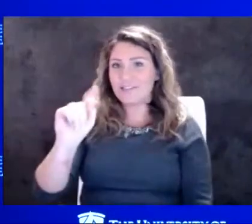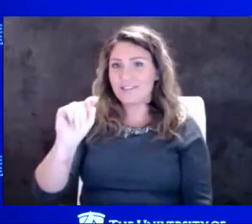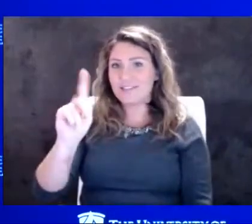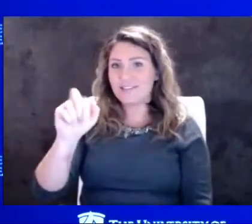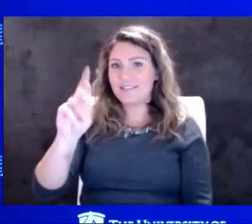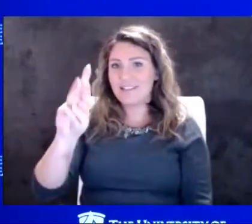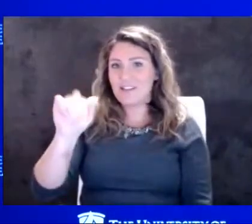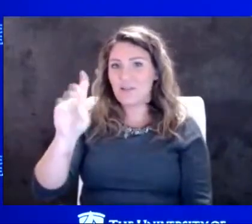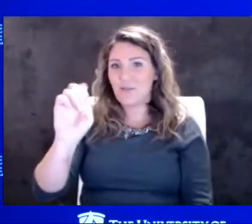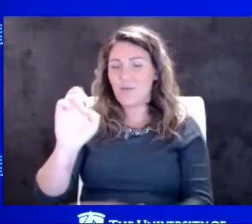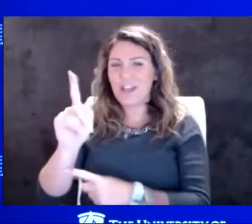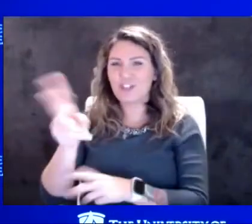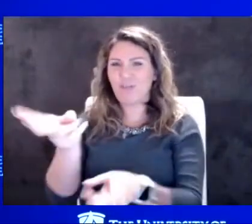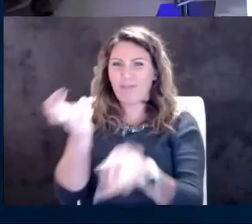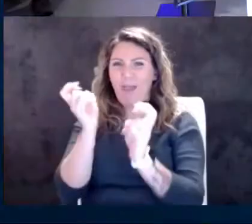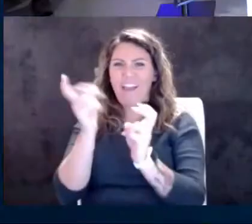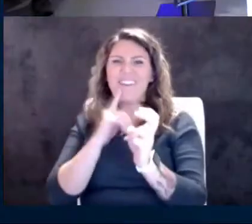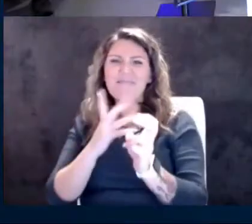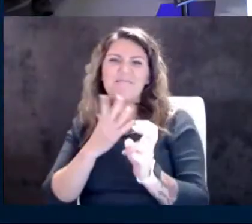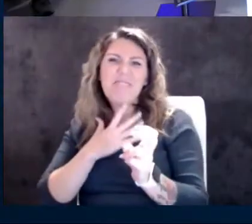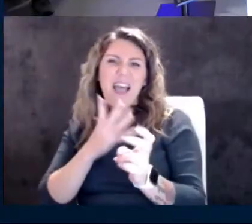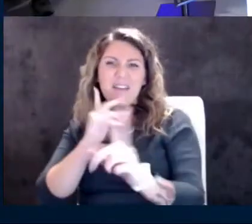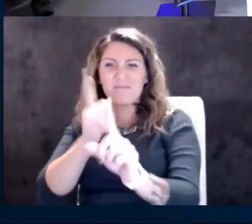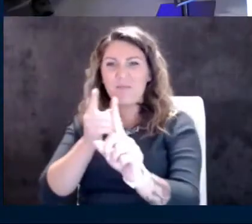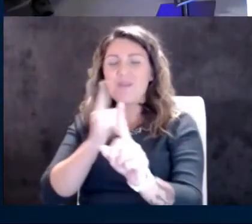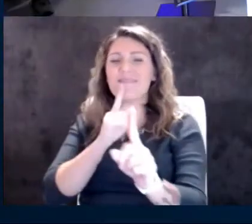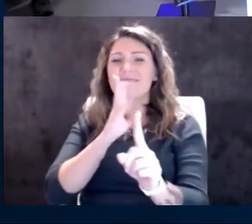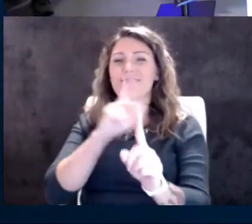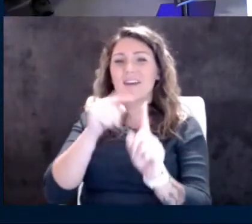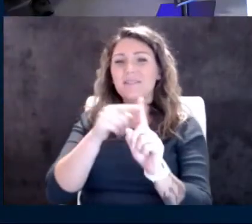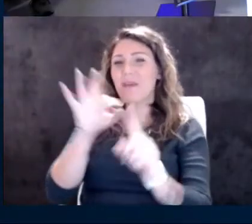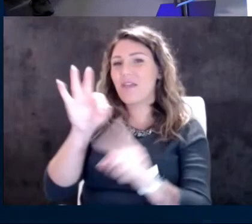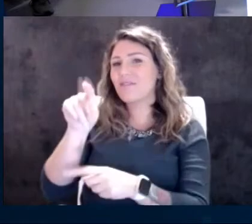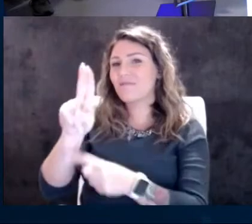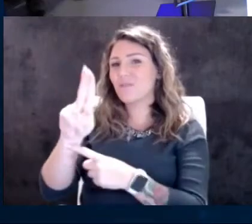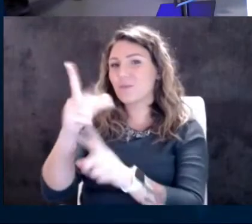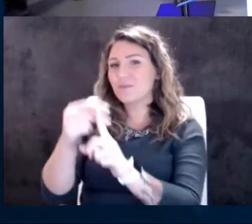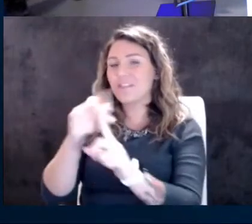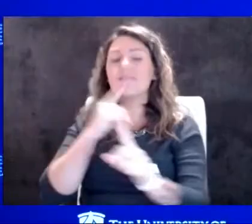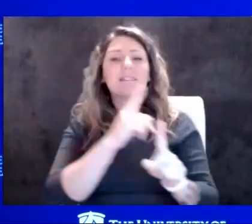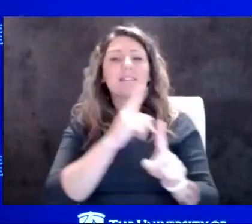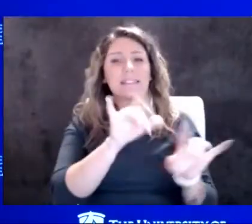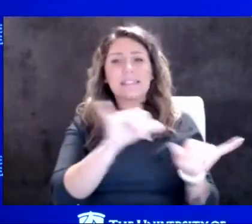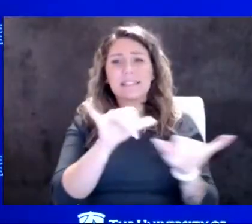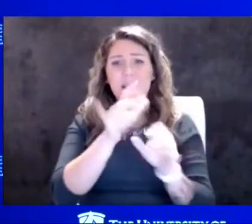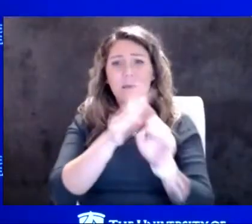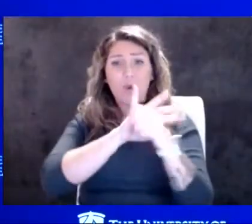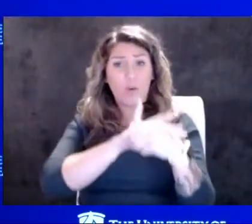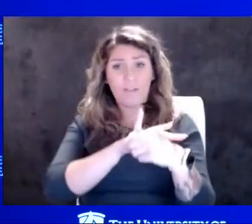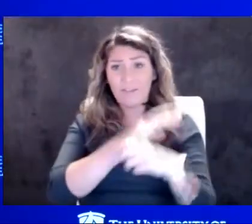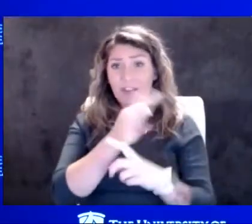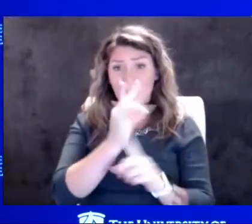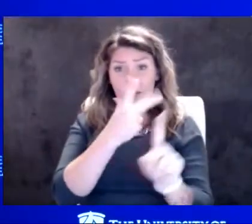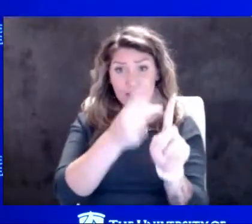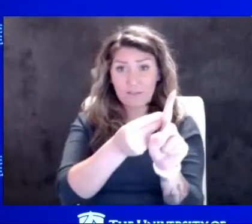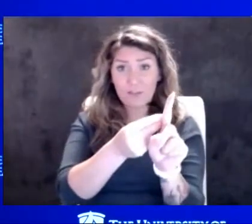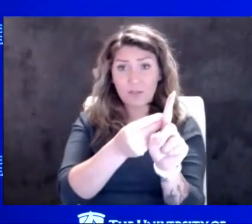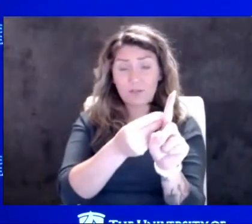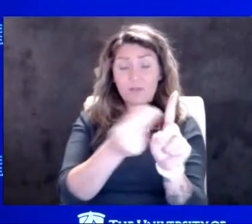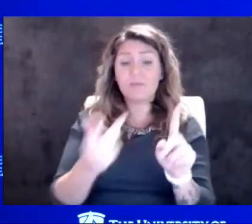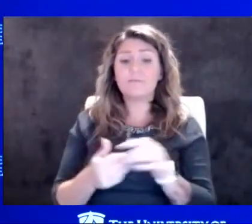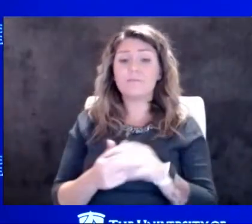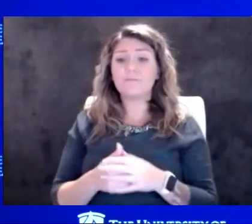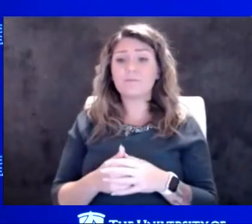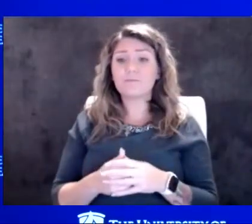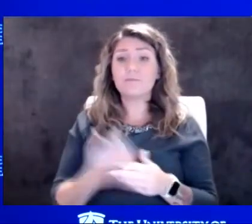she talked about influenza vaccine. The same is for COVID-19 vaccines. We know that those people that